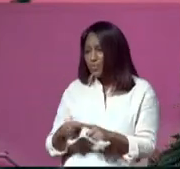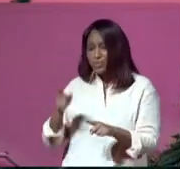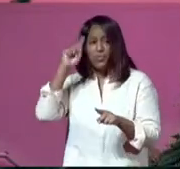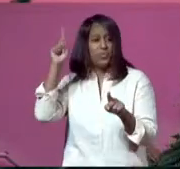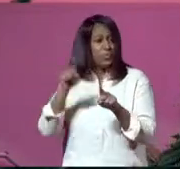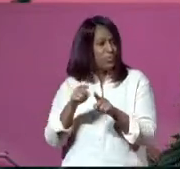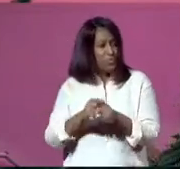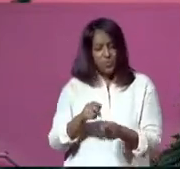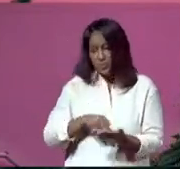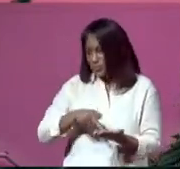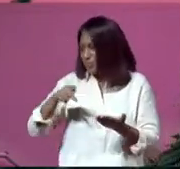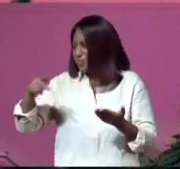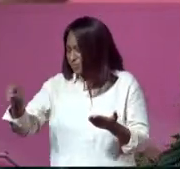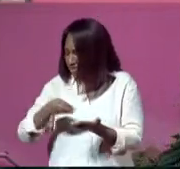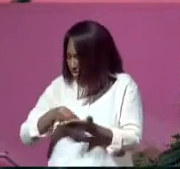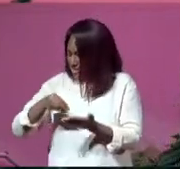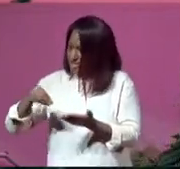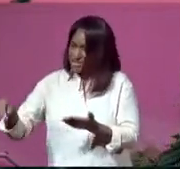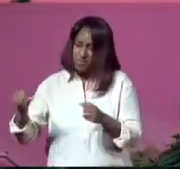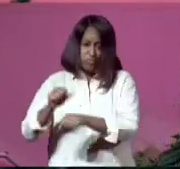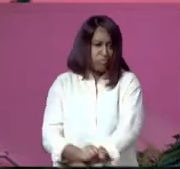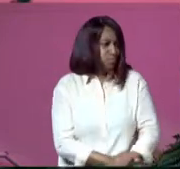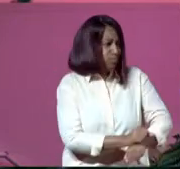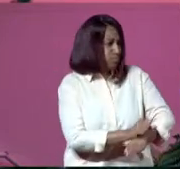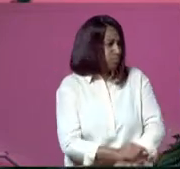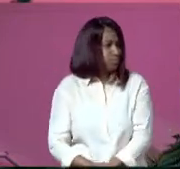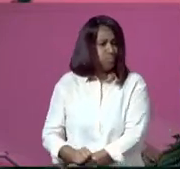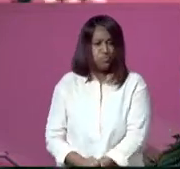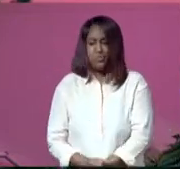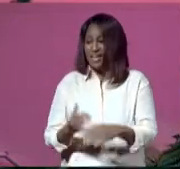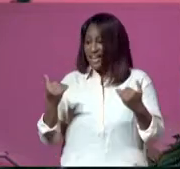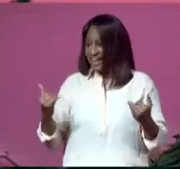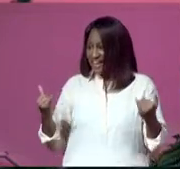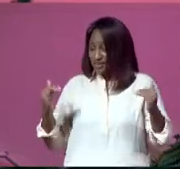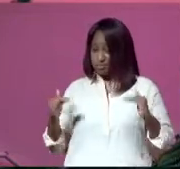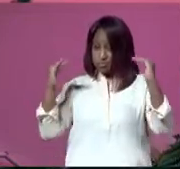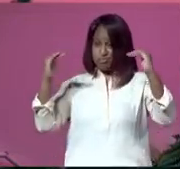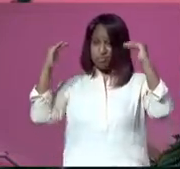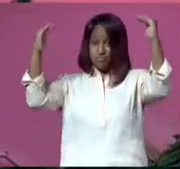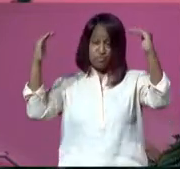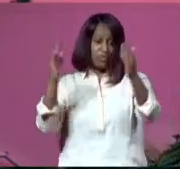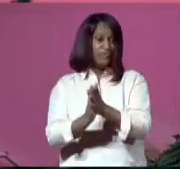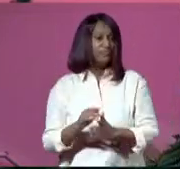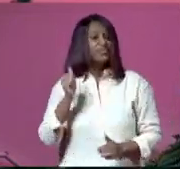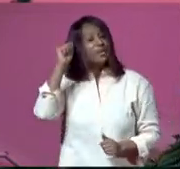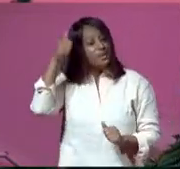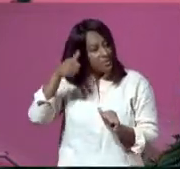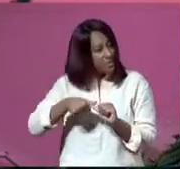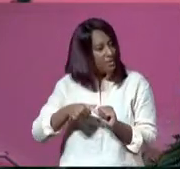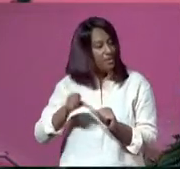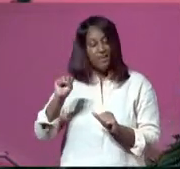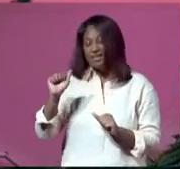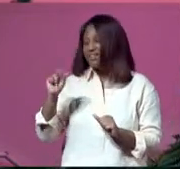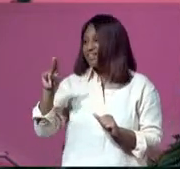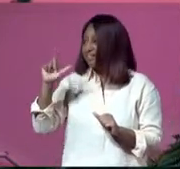sold into slavery from a pit showed up in the palace. Goliath and Saul got surprised when David took a